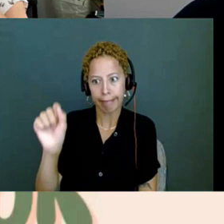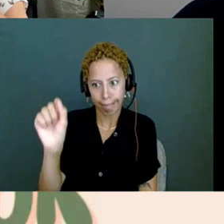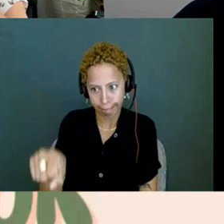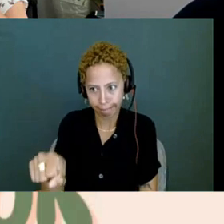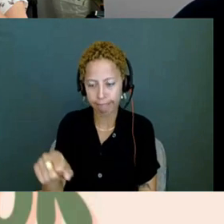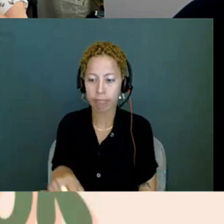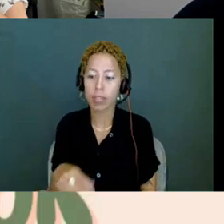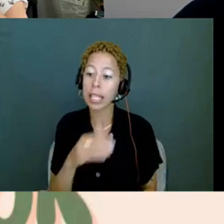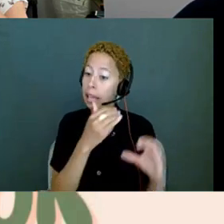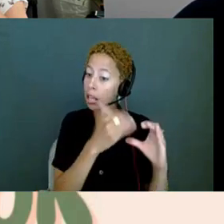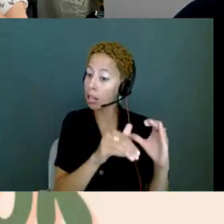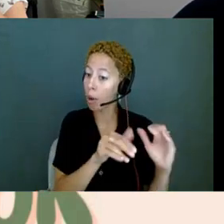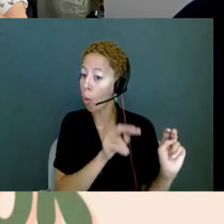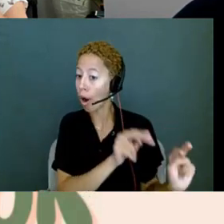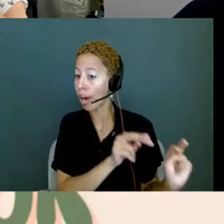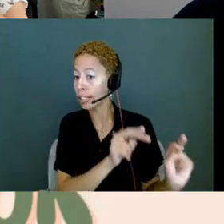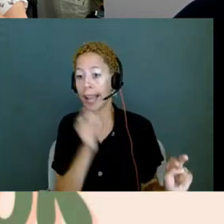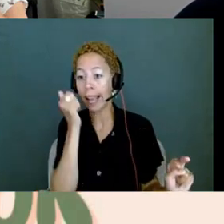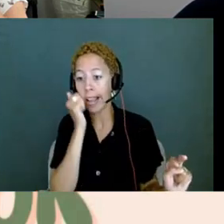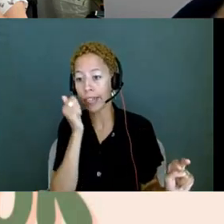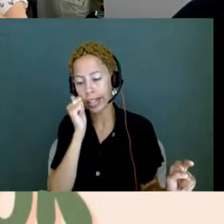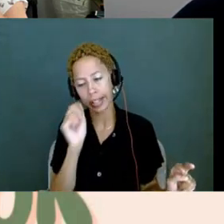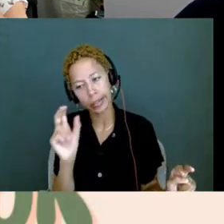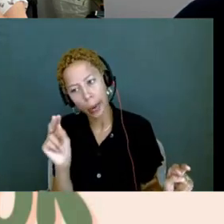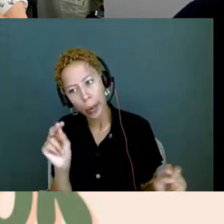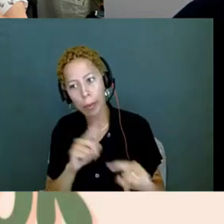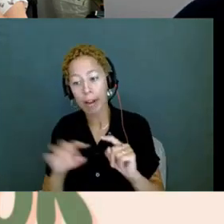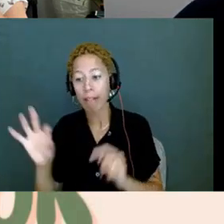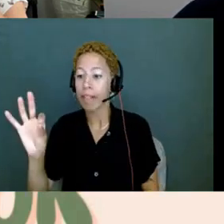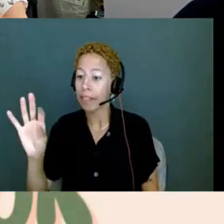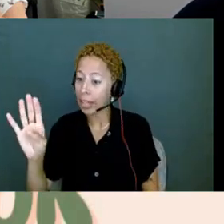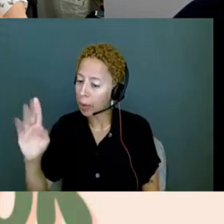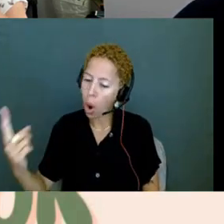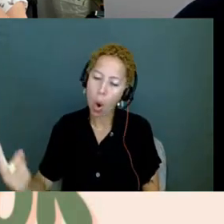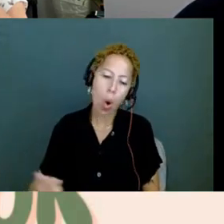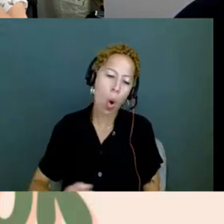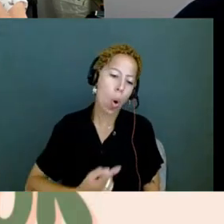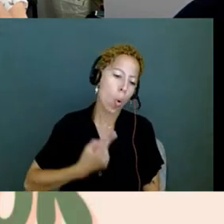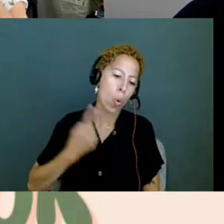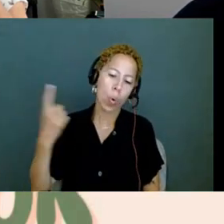always on their emails, but they are always got their Facebook pages open.